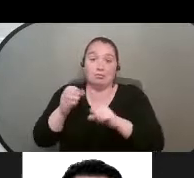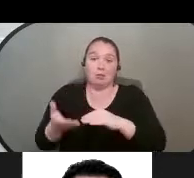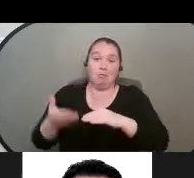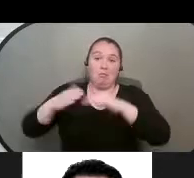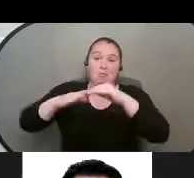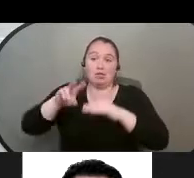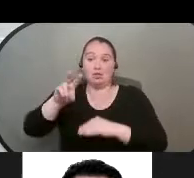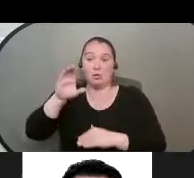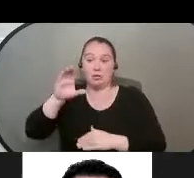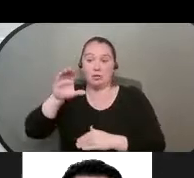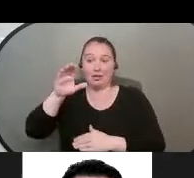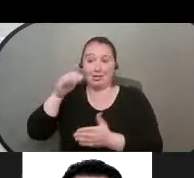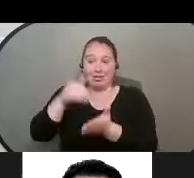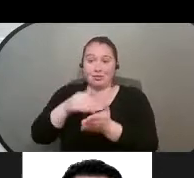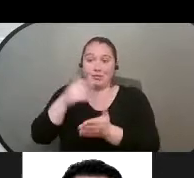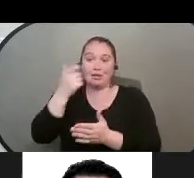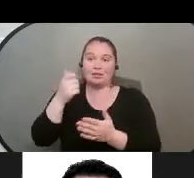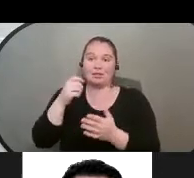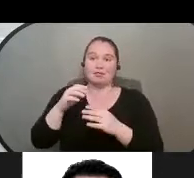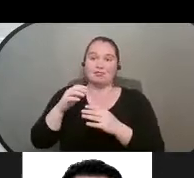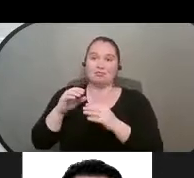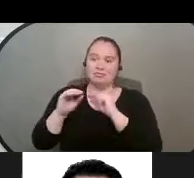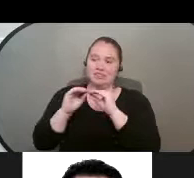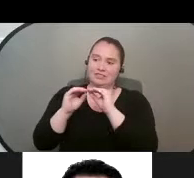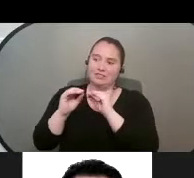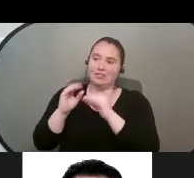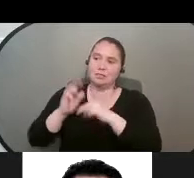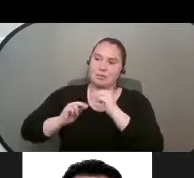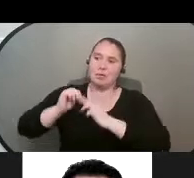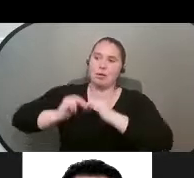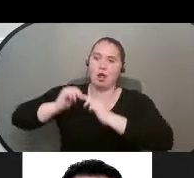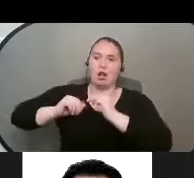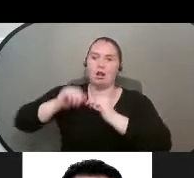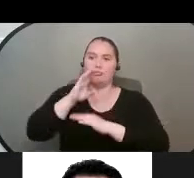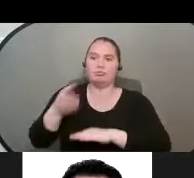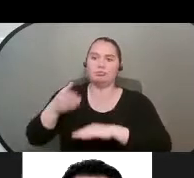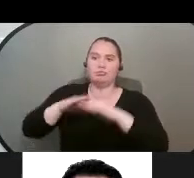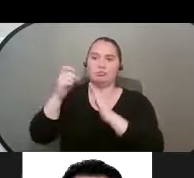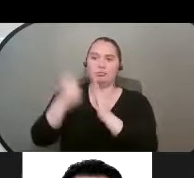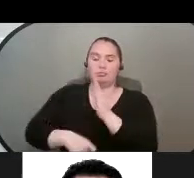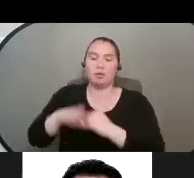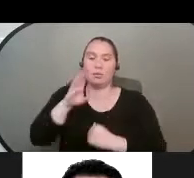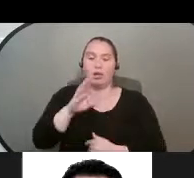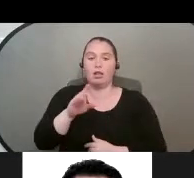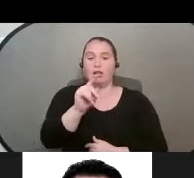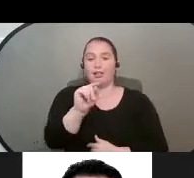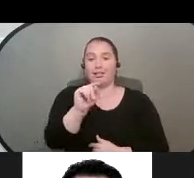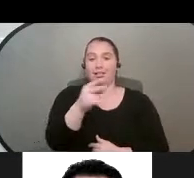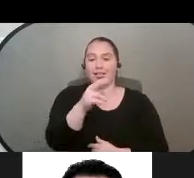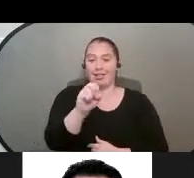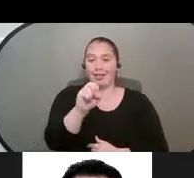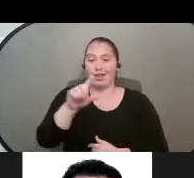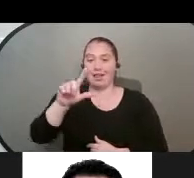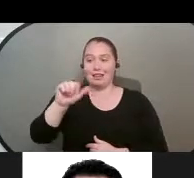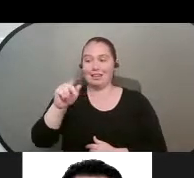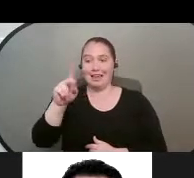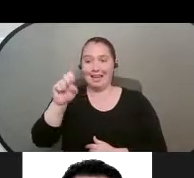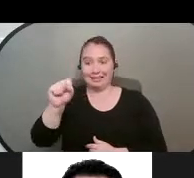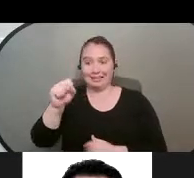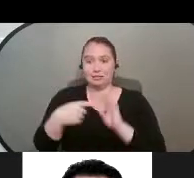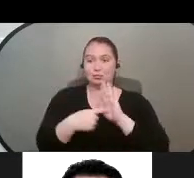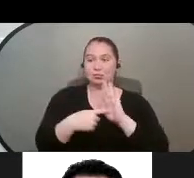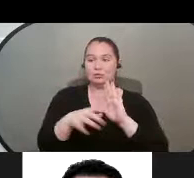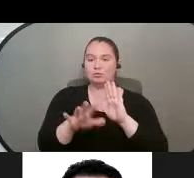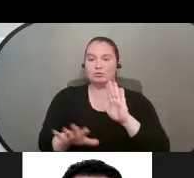the increase in cost of construction. The Lakes is a future development that represents about 285 acres